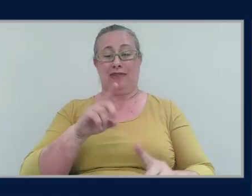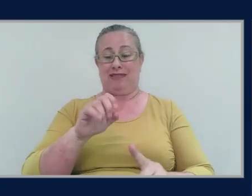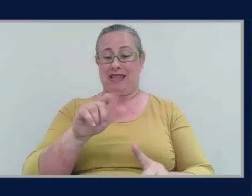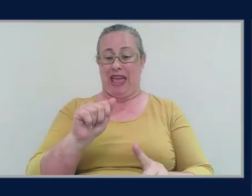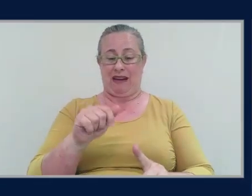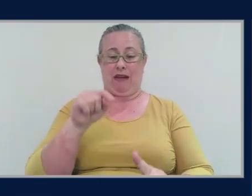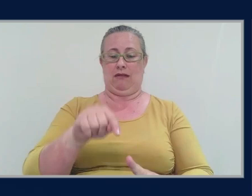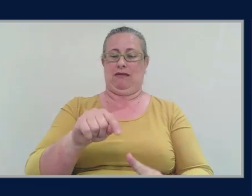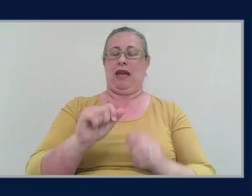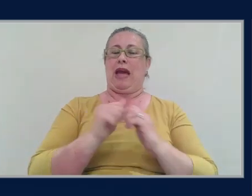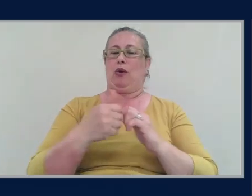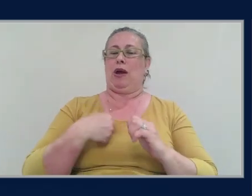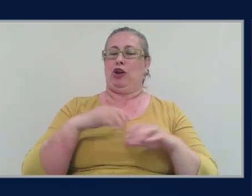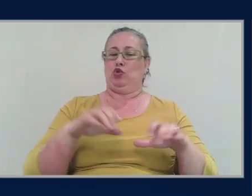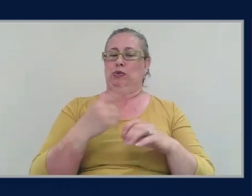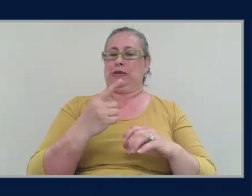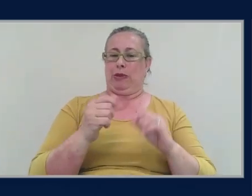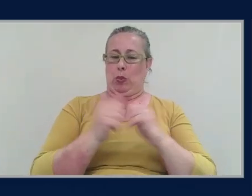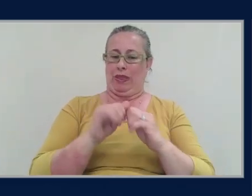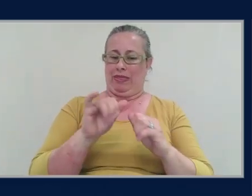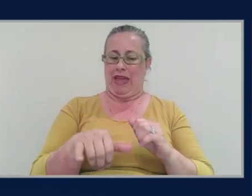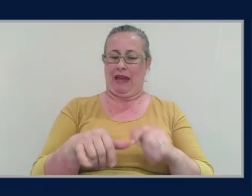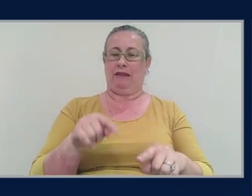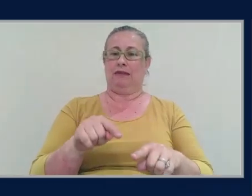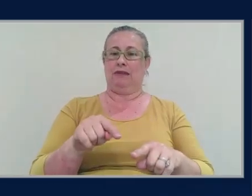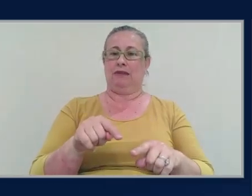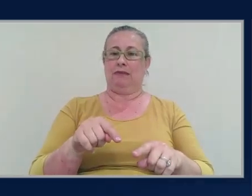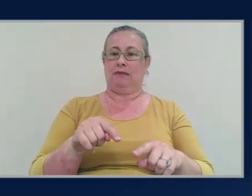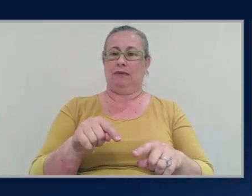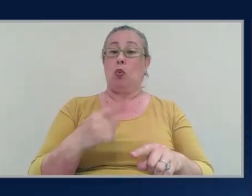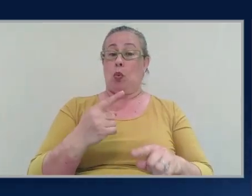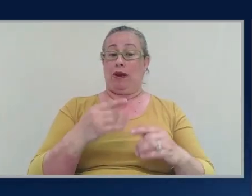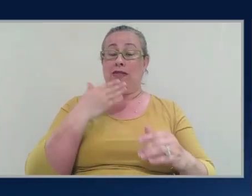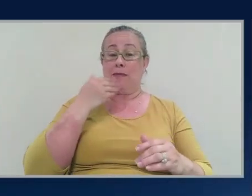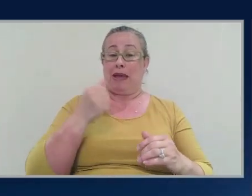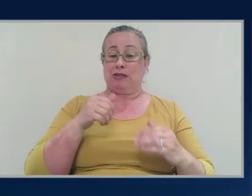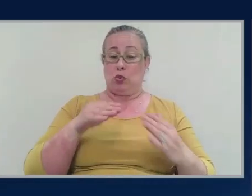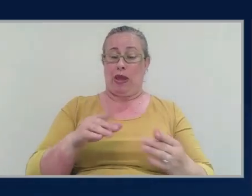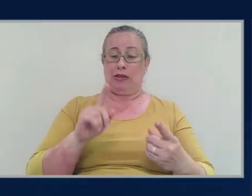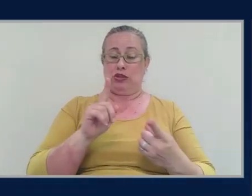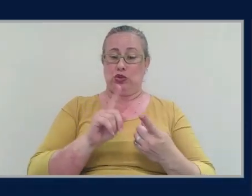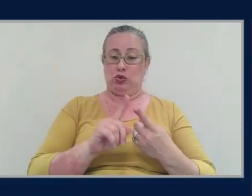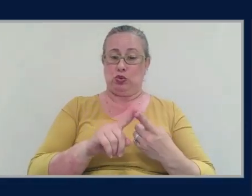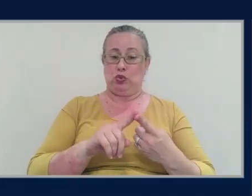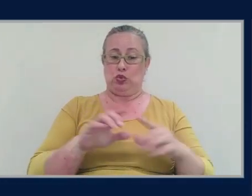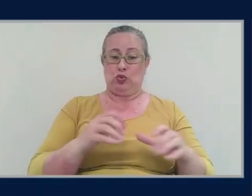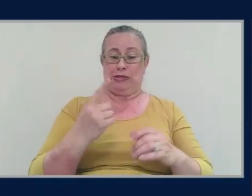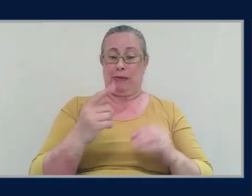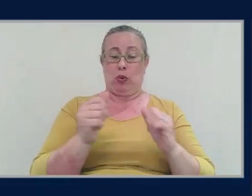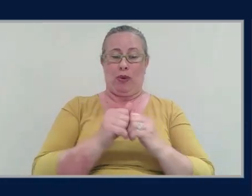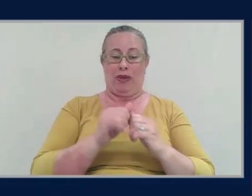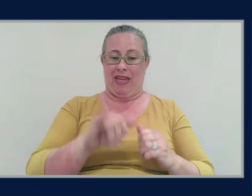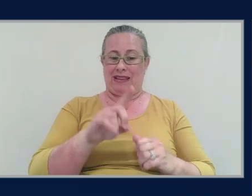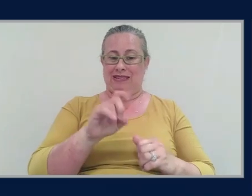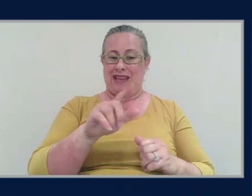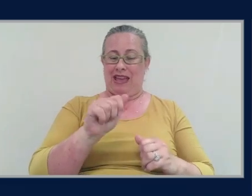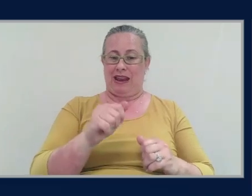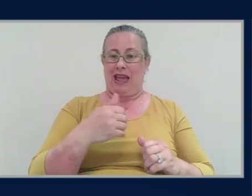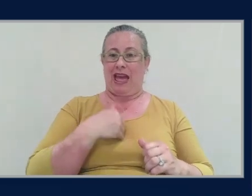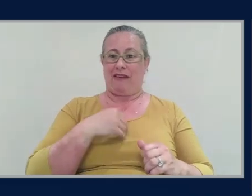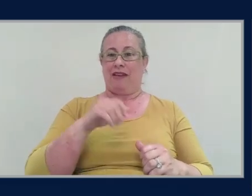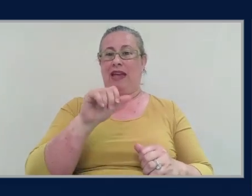do something with it? And frankly, one of the best ways to do something with that data is probably AI/ML, because you have a large data